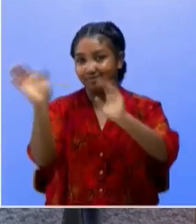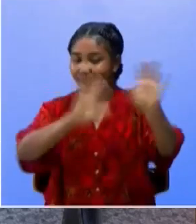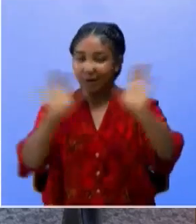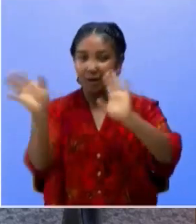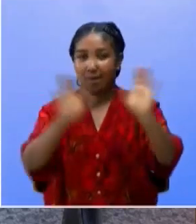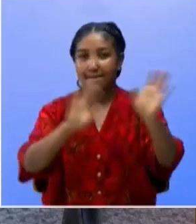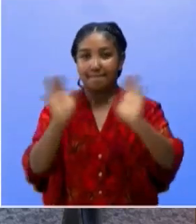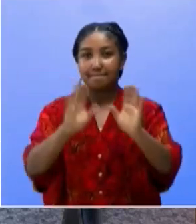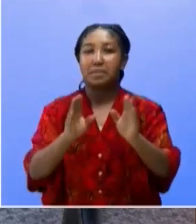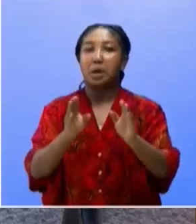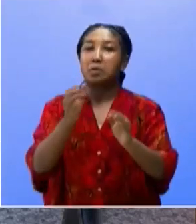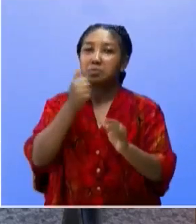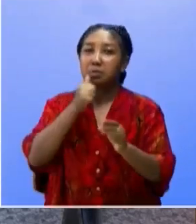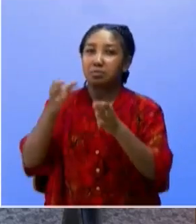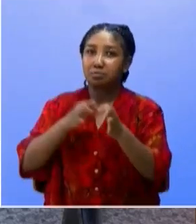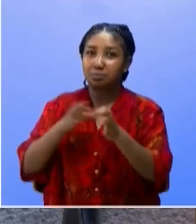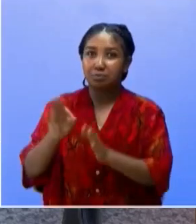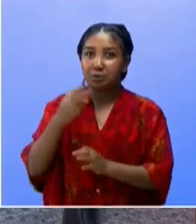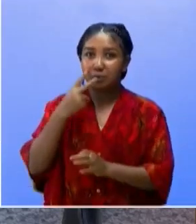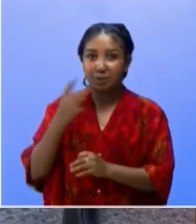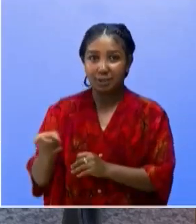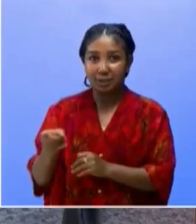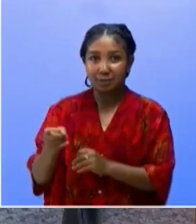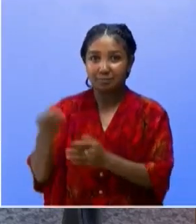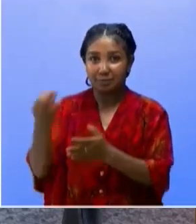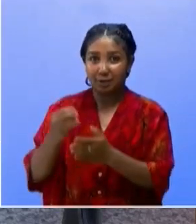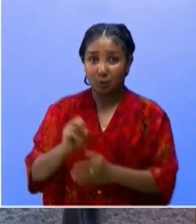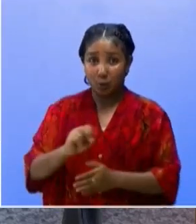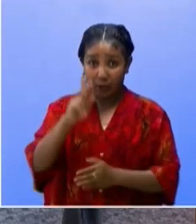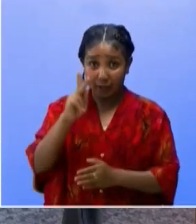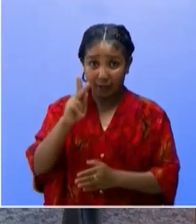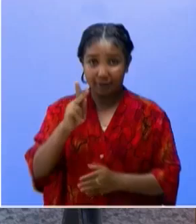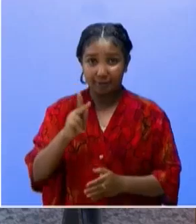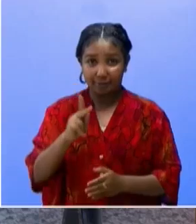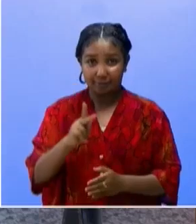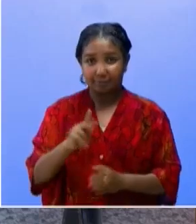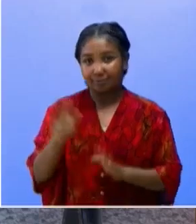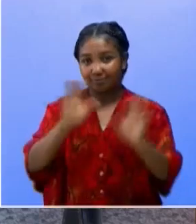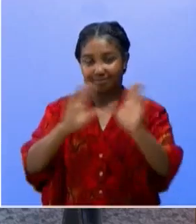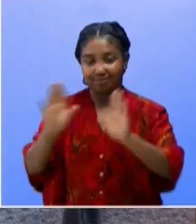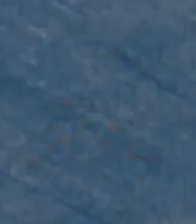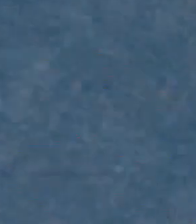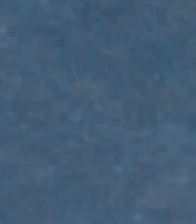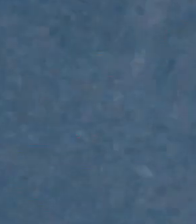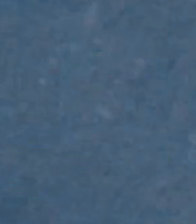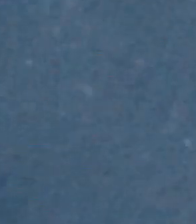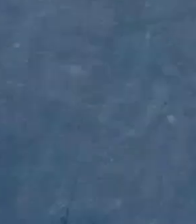describe the girl that you see in the screen. Have a good one.